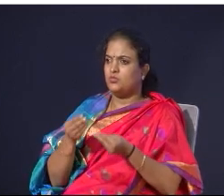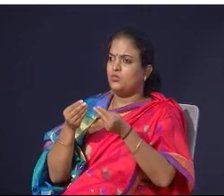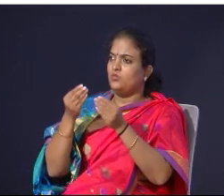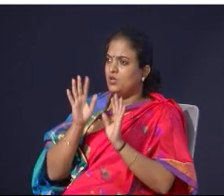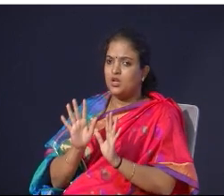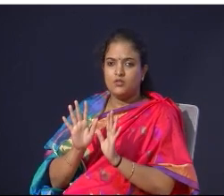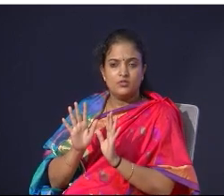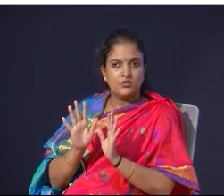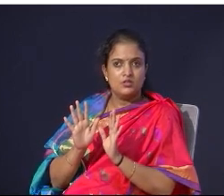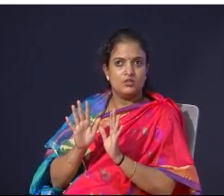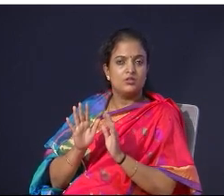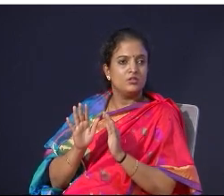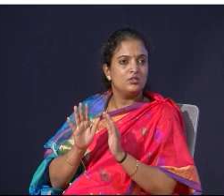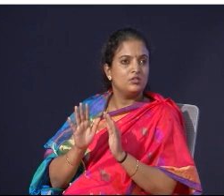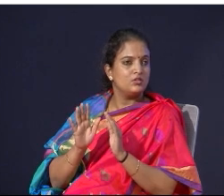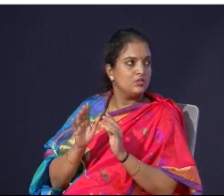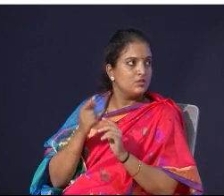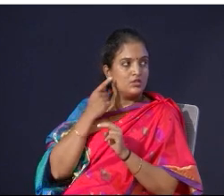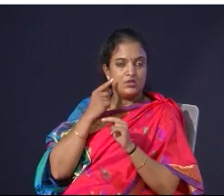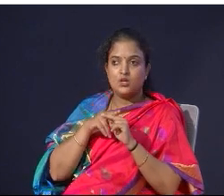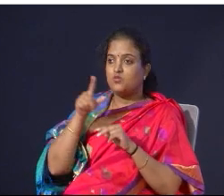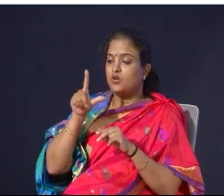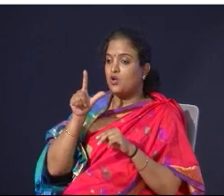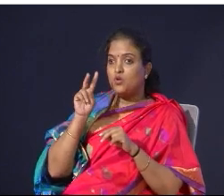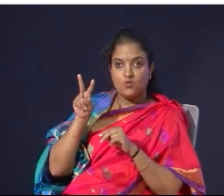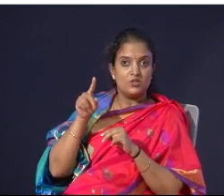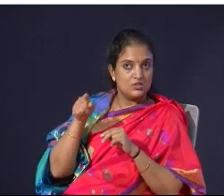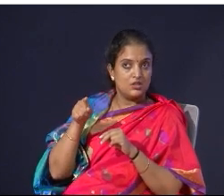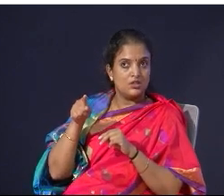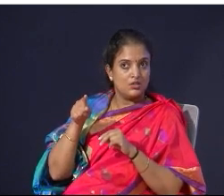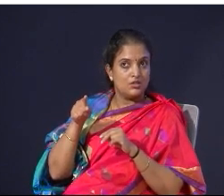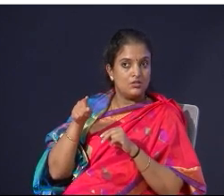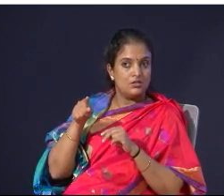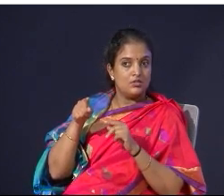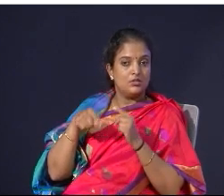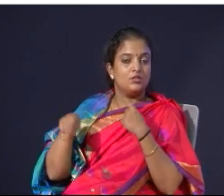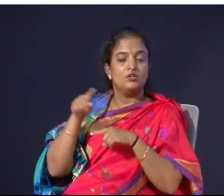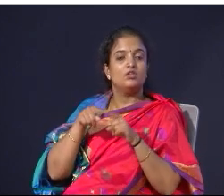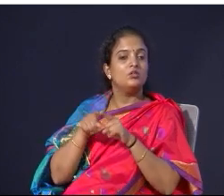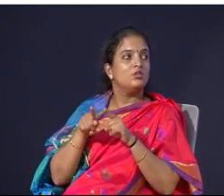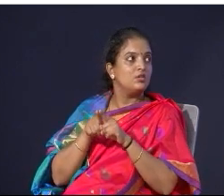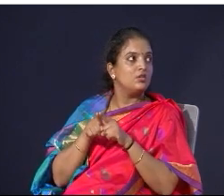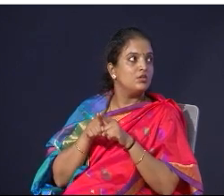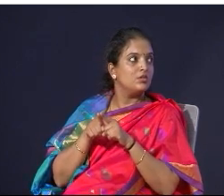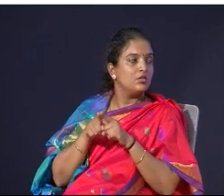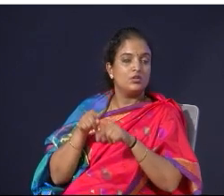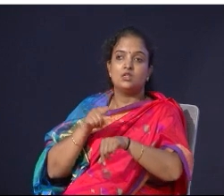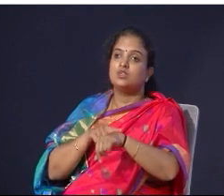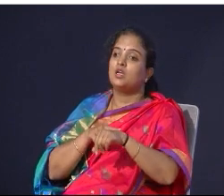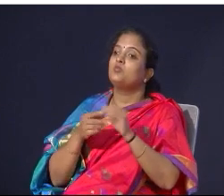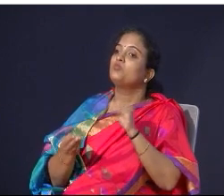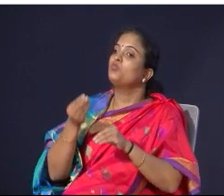right? In the case of a child with low vision, because the picture that is coming is distorted and the brain takes more time